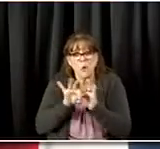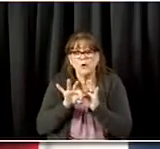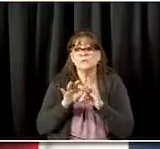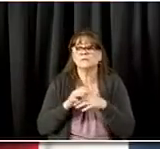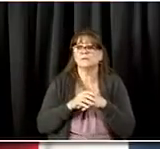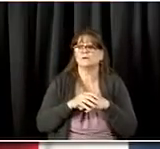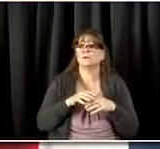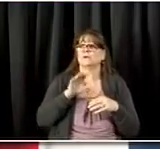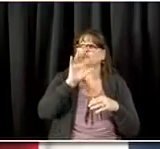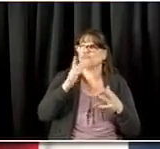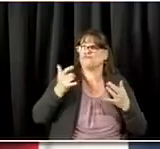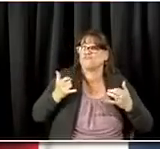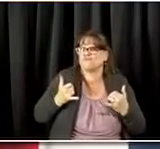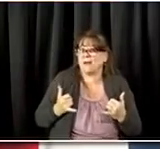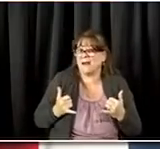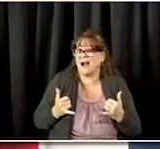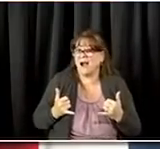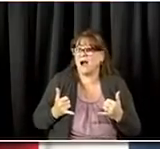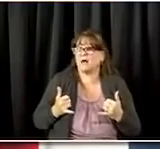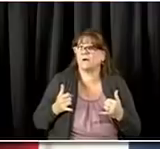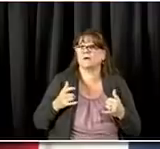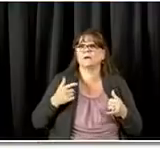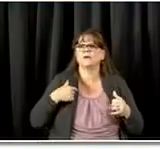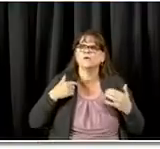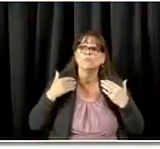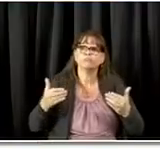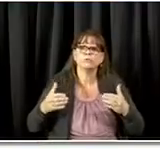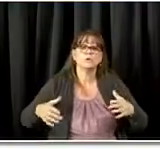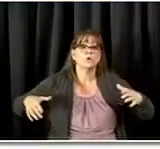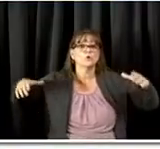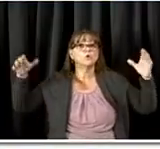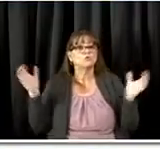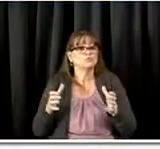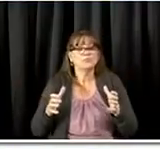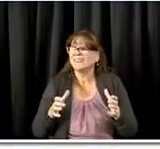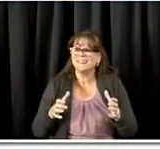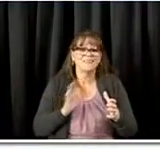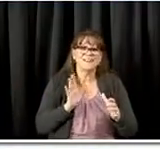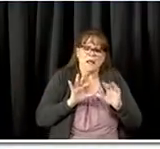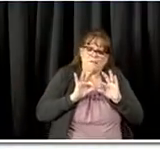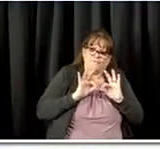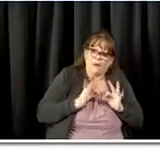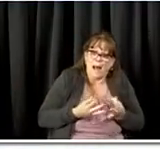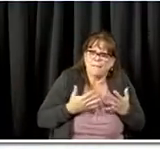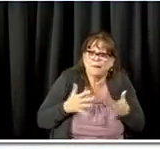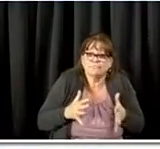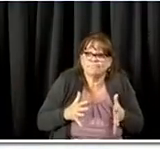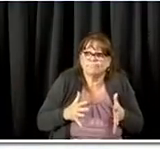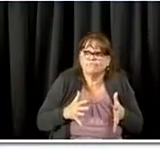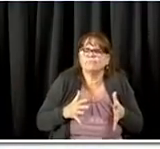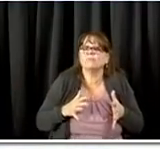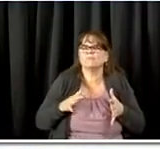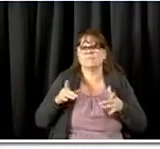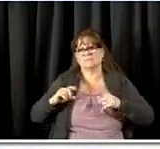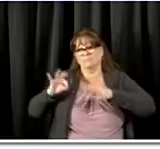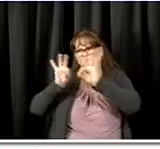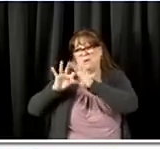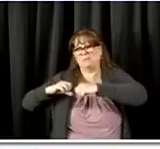time, gathering just with your own household for Thanksgiving is really an important strategy, especially to protect